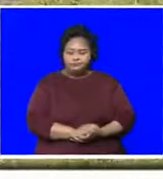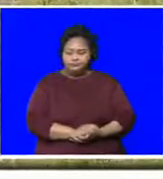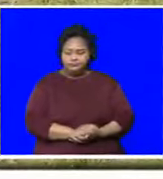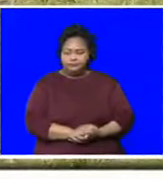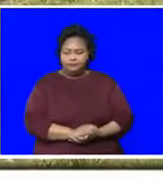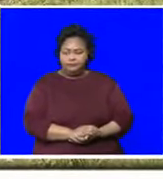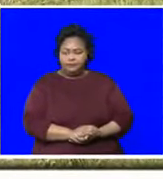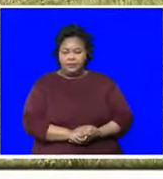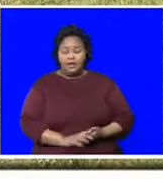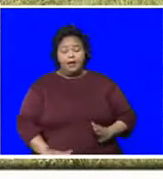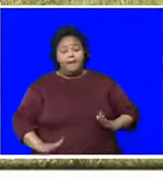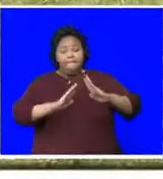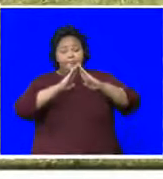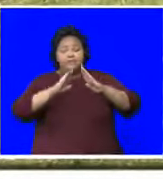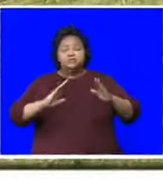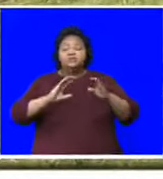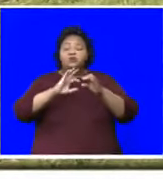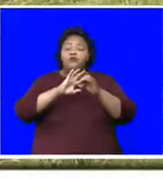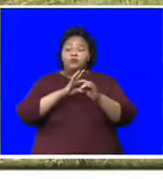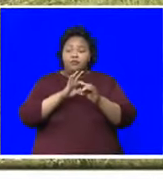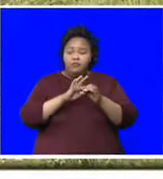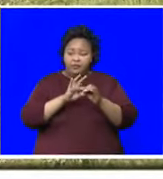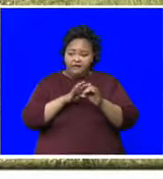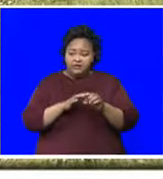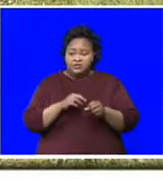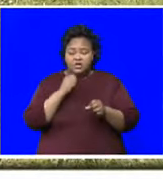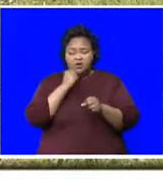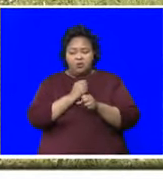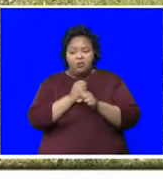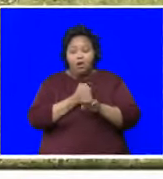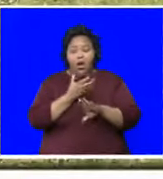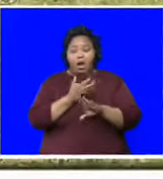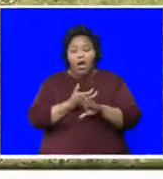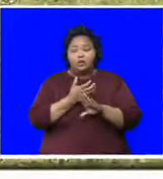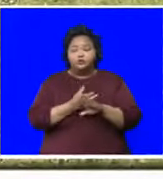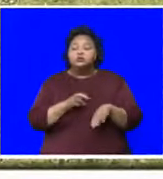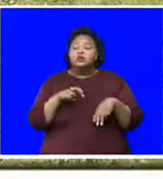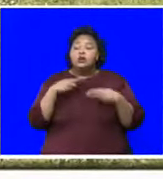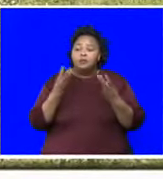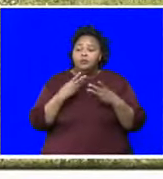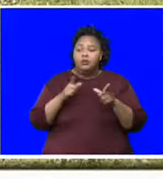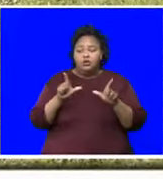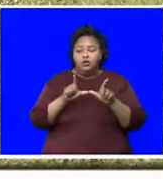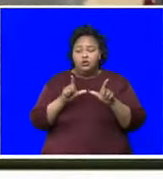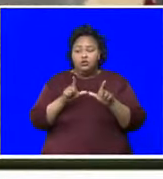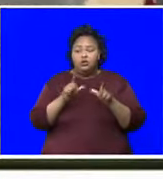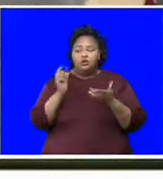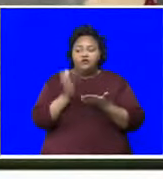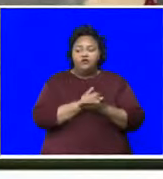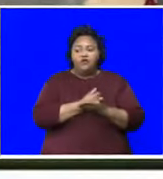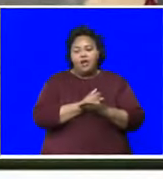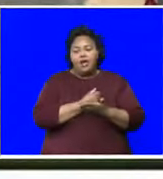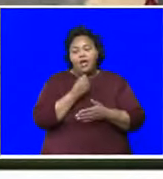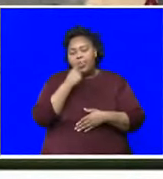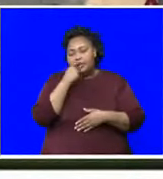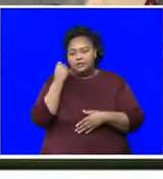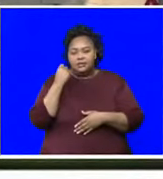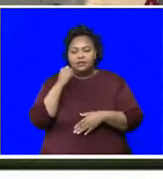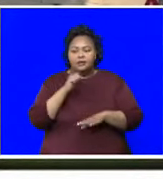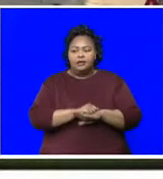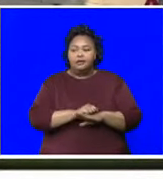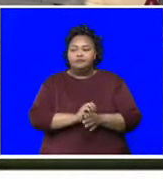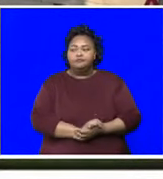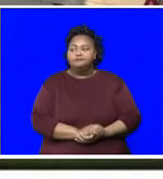The ministry has committed to ensuring that the public gets certificates on time. For Eswatini TV News, Nelson Langamandla